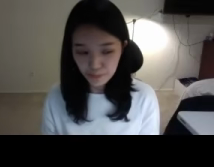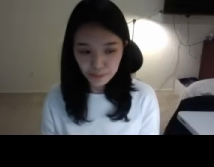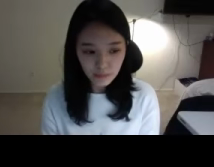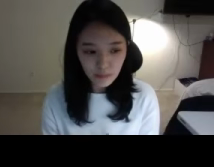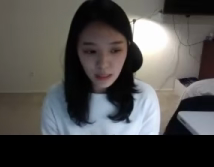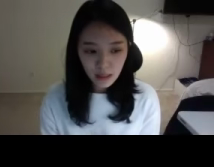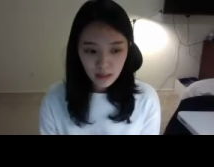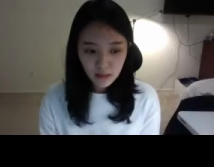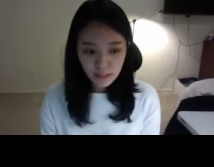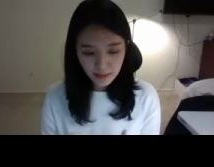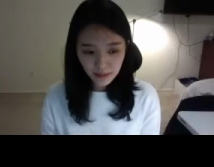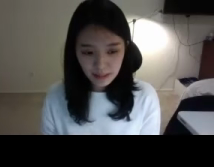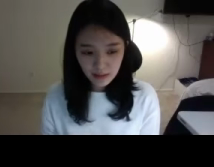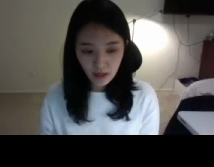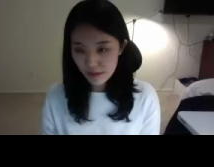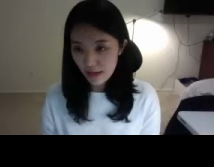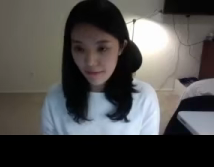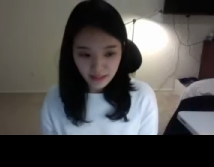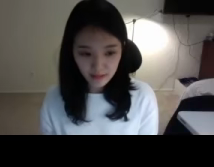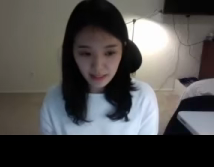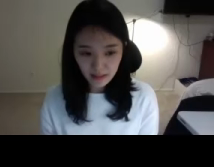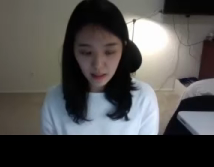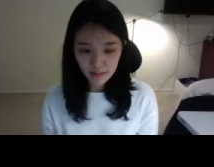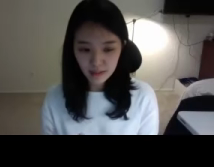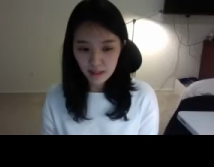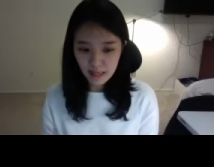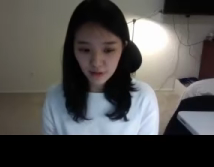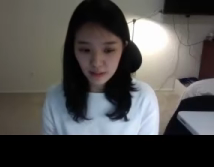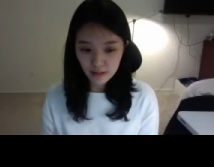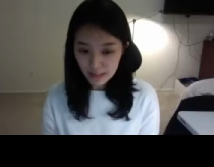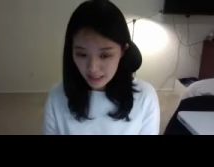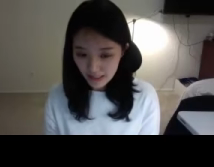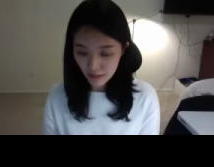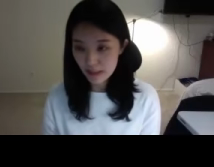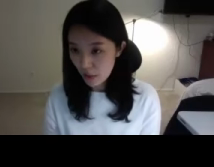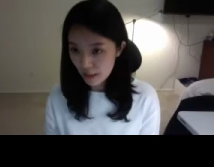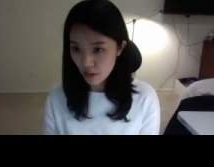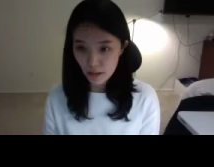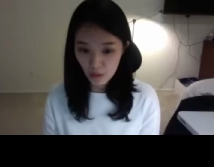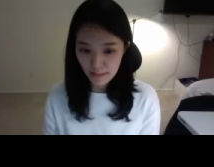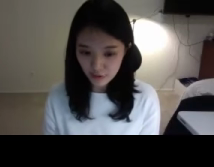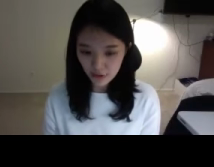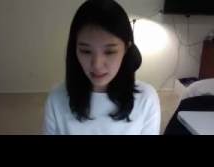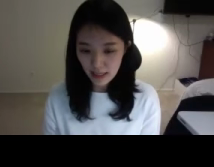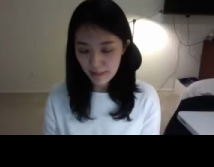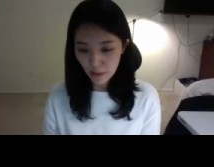true. So many theories argue that at fast rates, prosodic boundaries are deleted or demoted to a lower boundary. And my